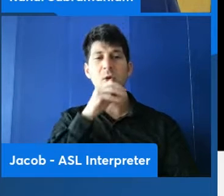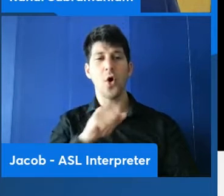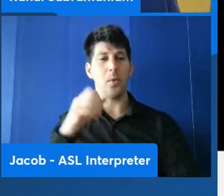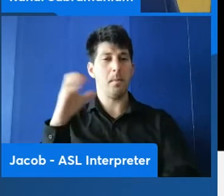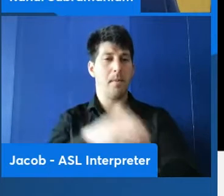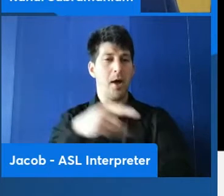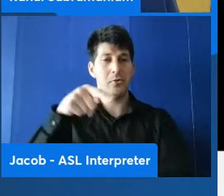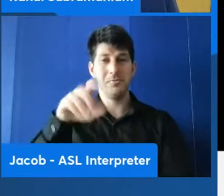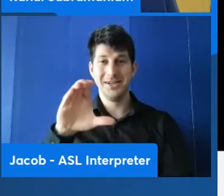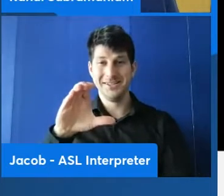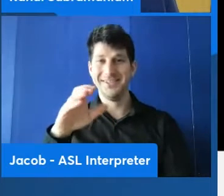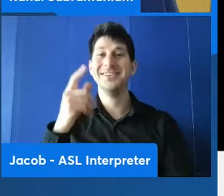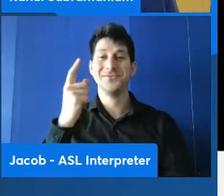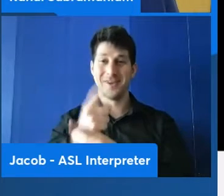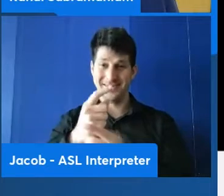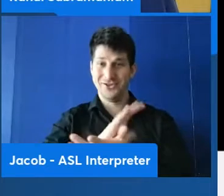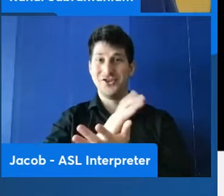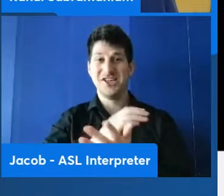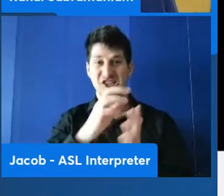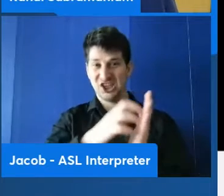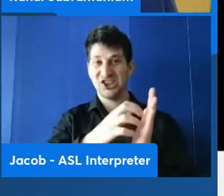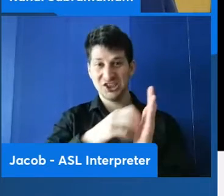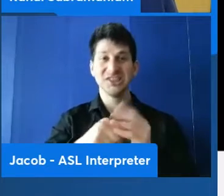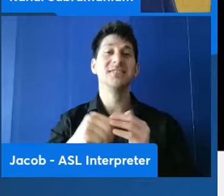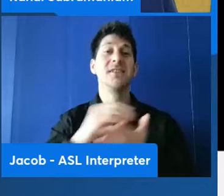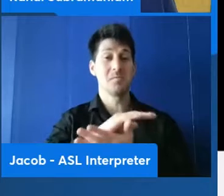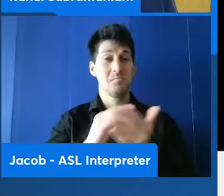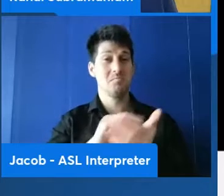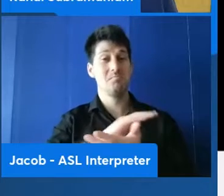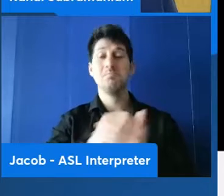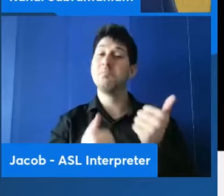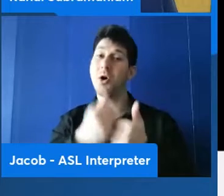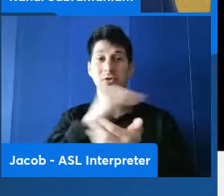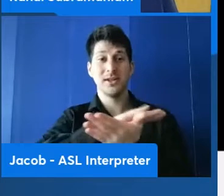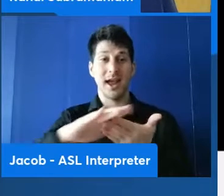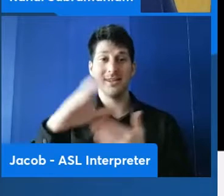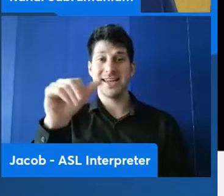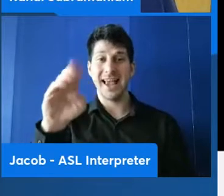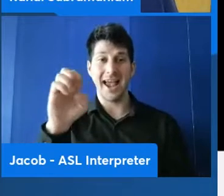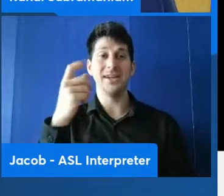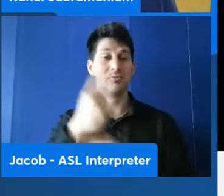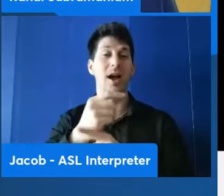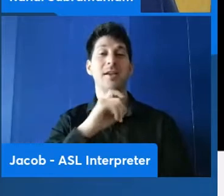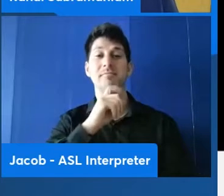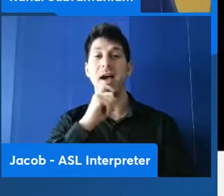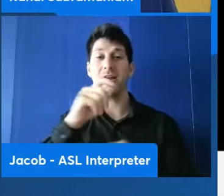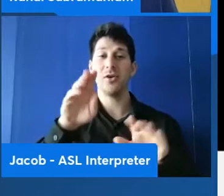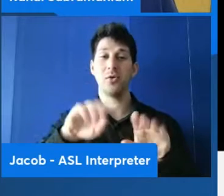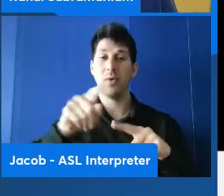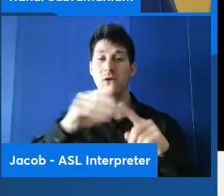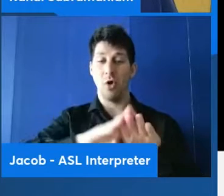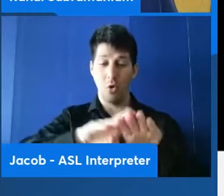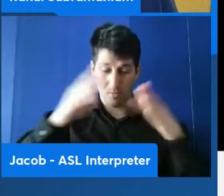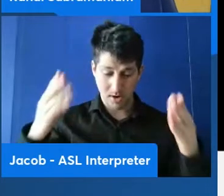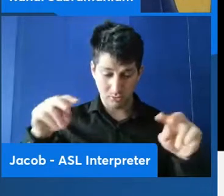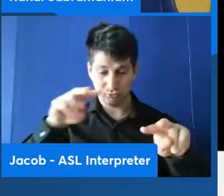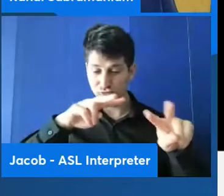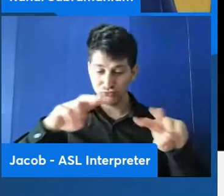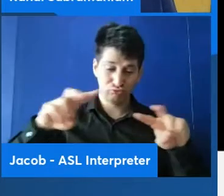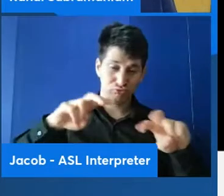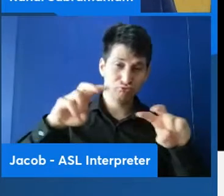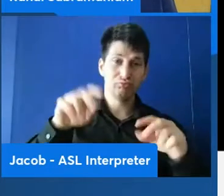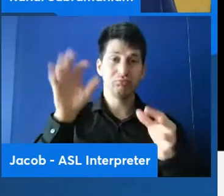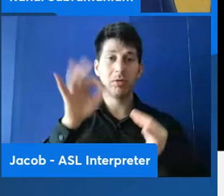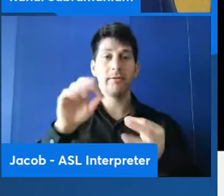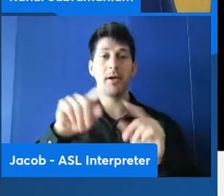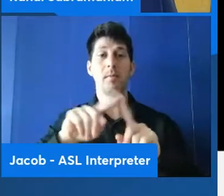cheese grater. I do think this was the nicest case I've ever seen. You know, all the machined aluminum. When you open it up, it's all perfect. But in terms of what